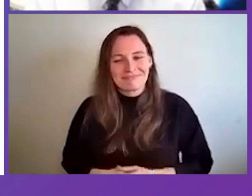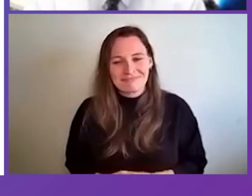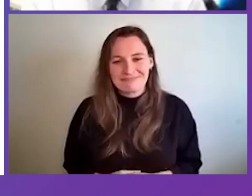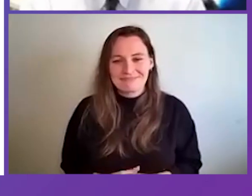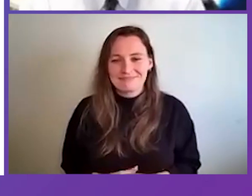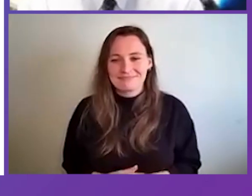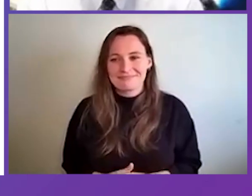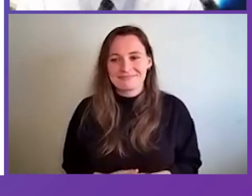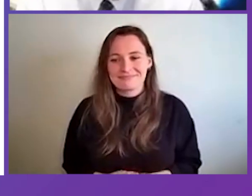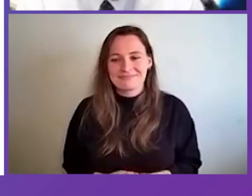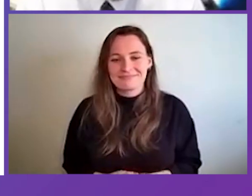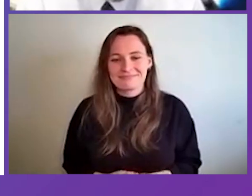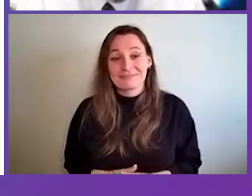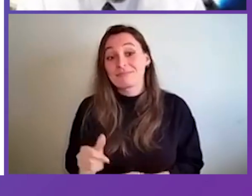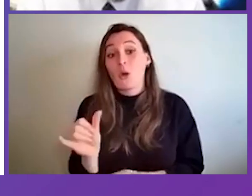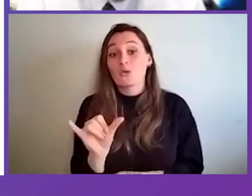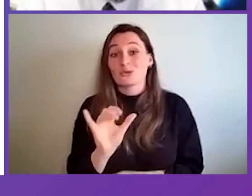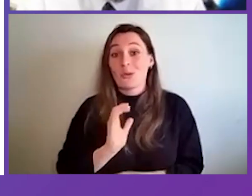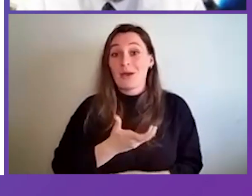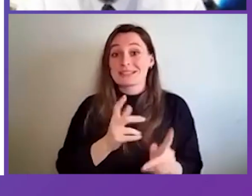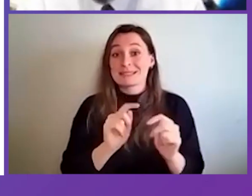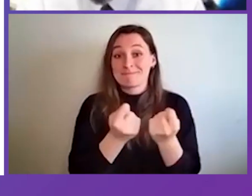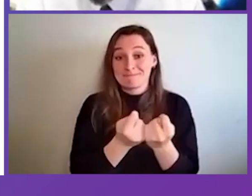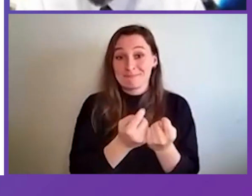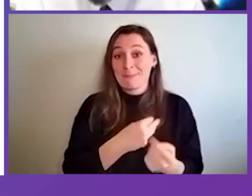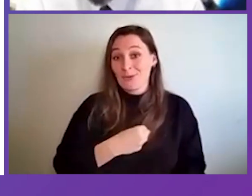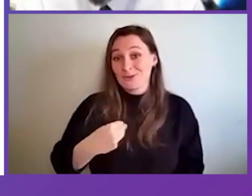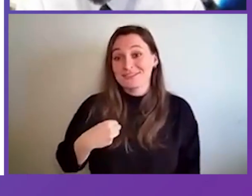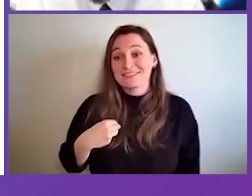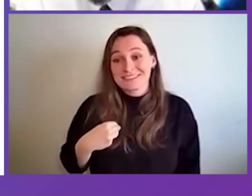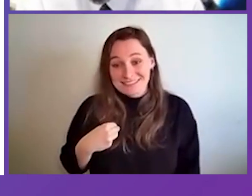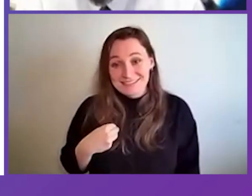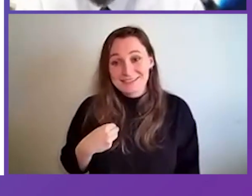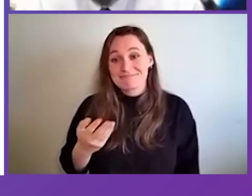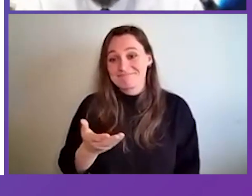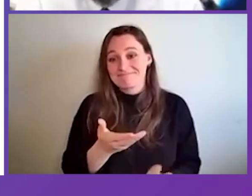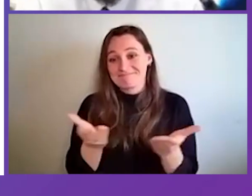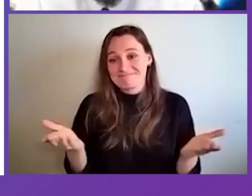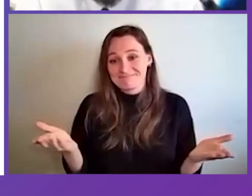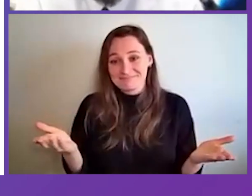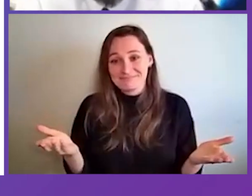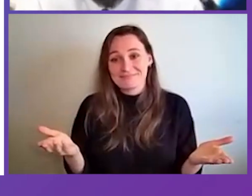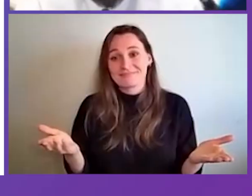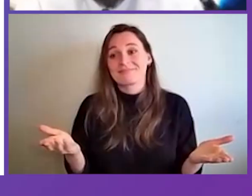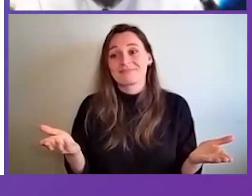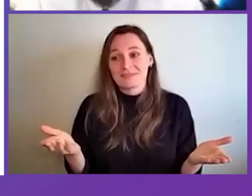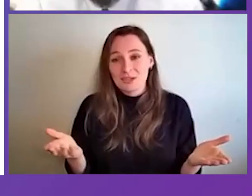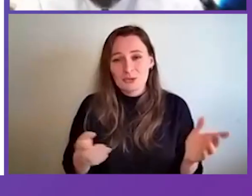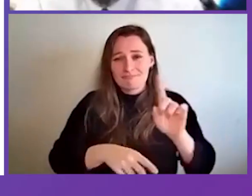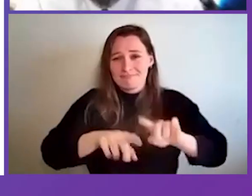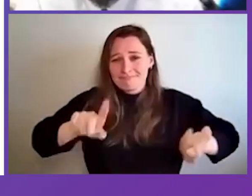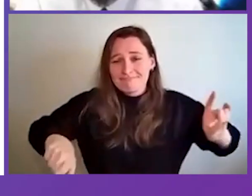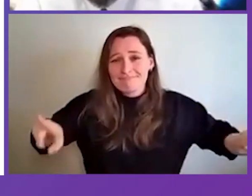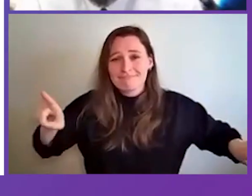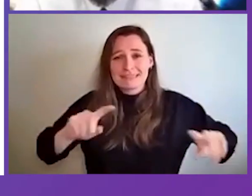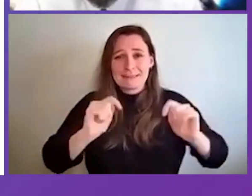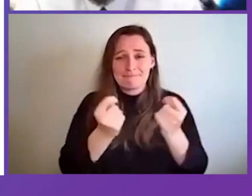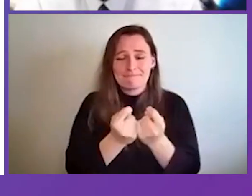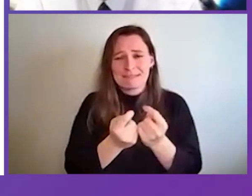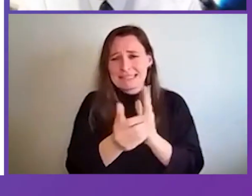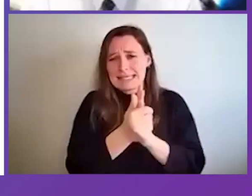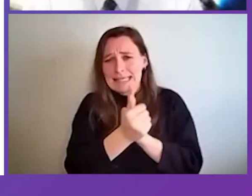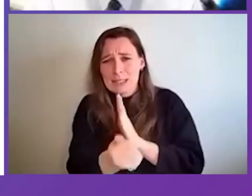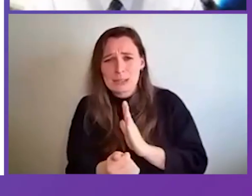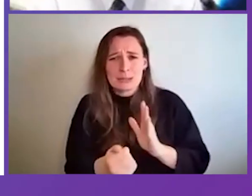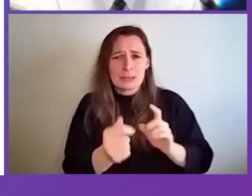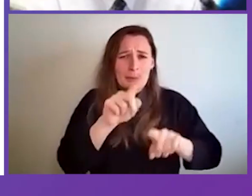And the members of our team. This is quite a diverse team, lots of different skills involved. It's a